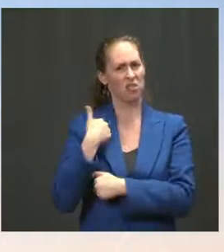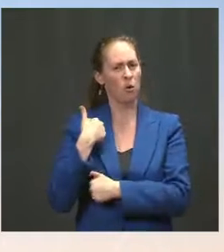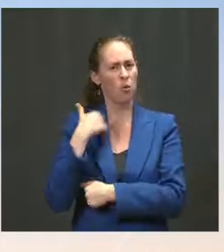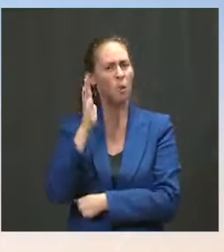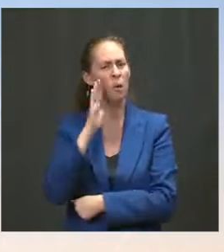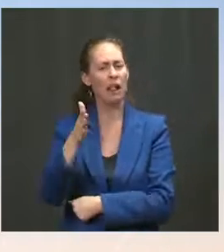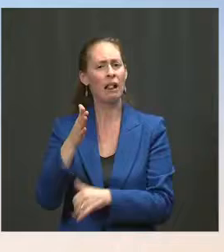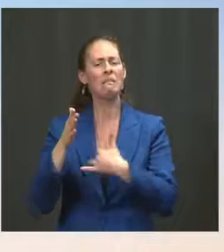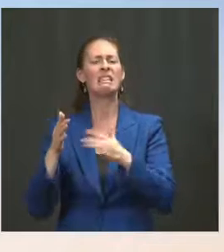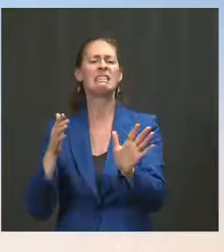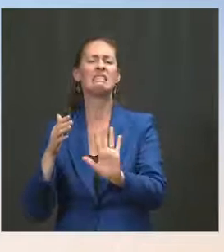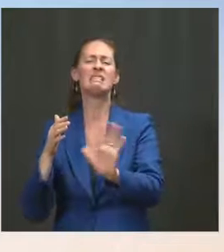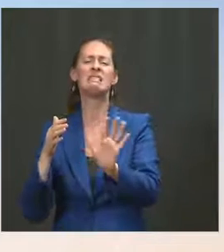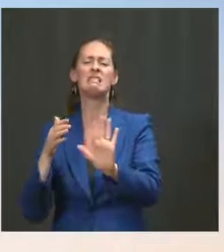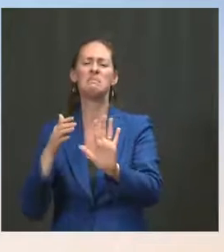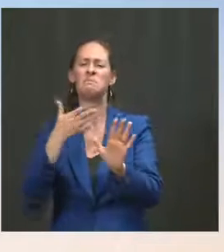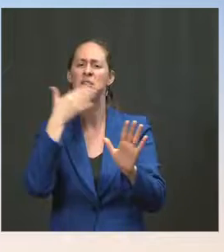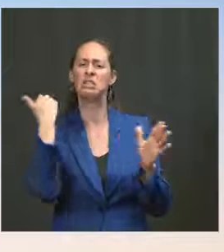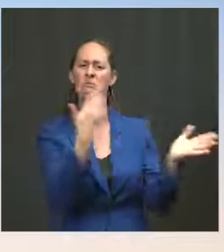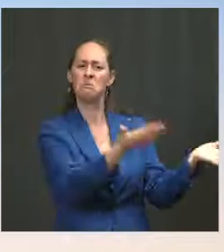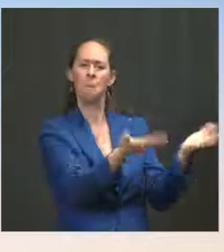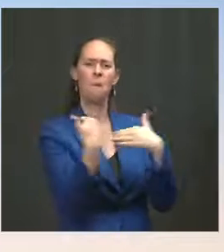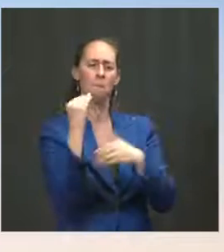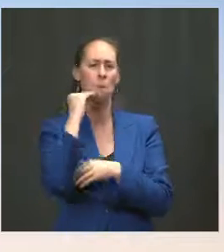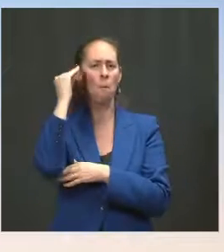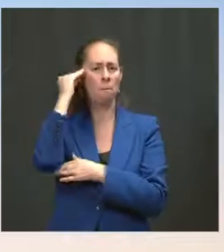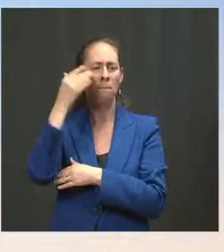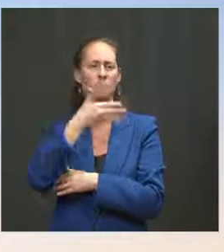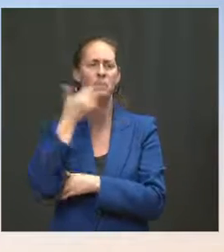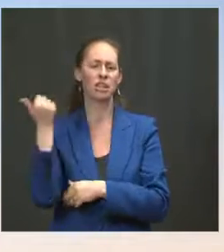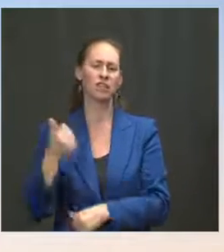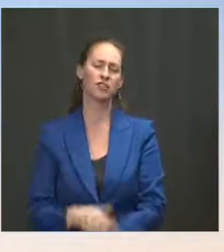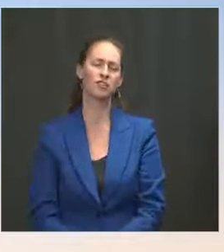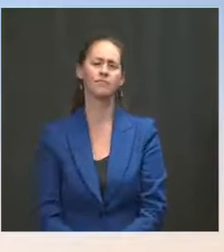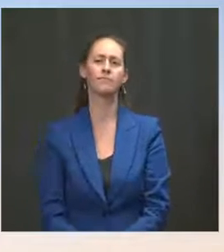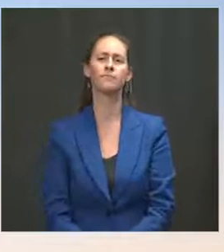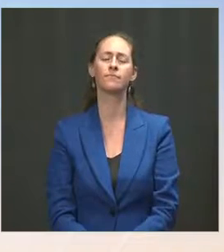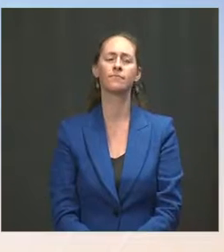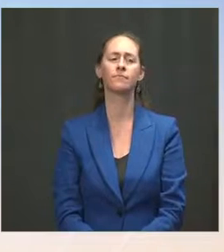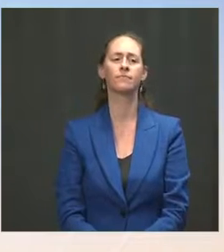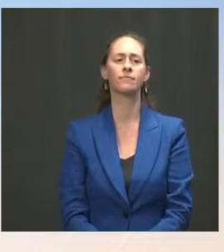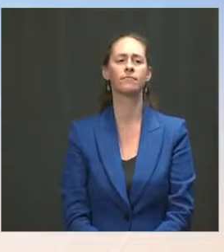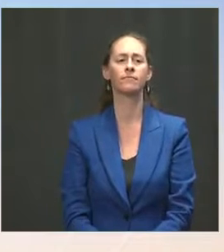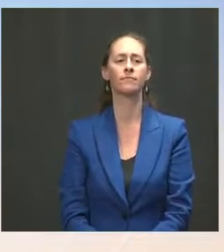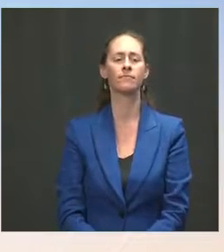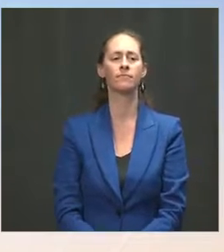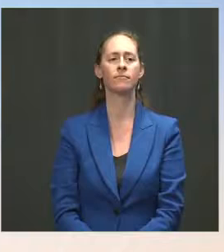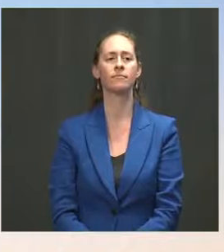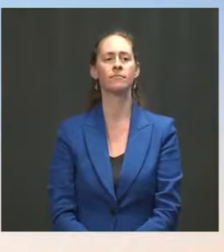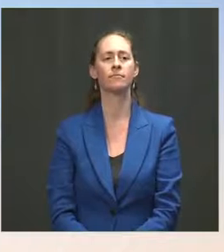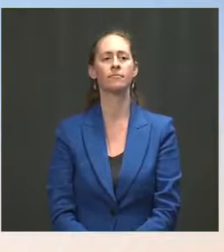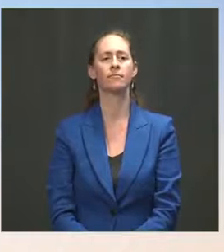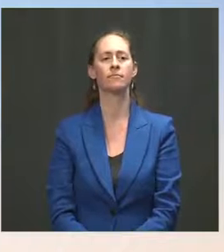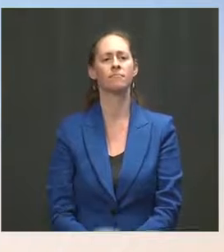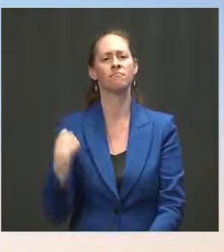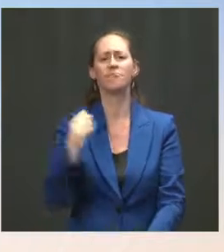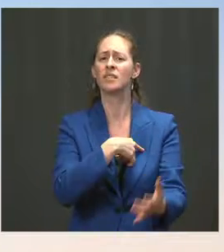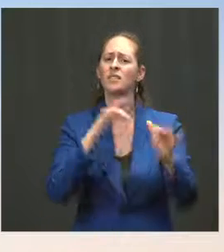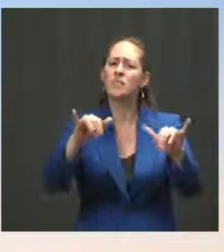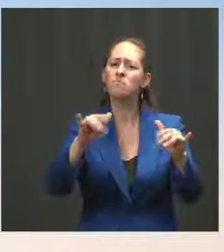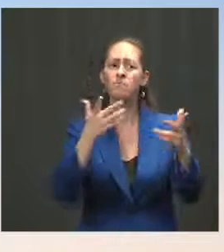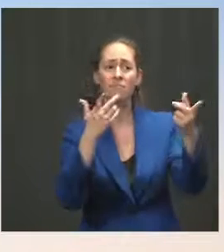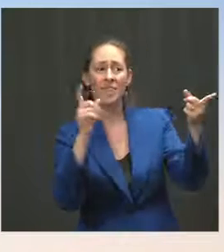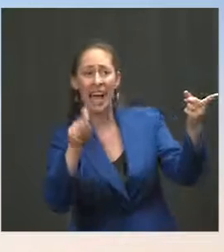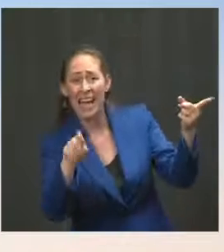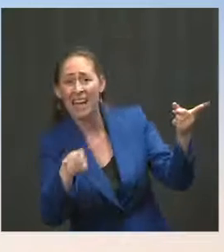continue to be partners with the Afghan governments militarily, from a humanitarian perspective, moving forward.